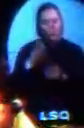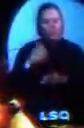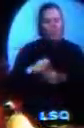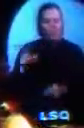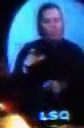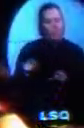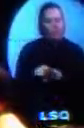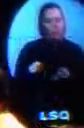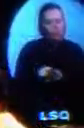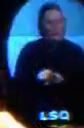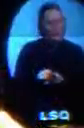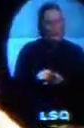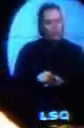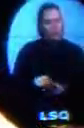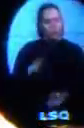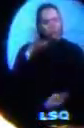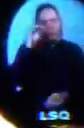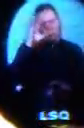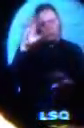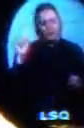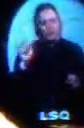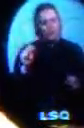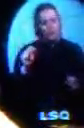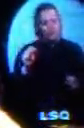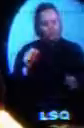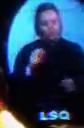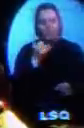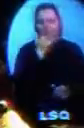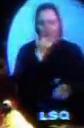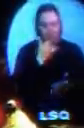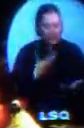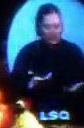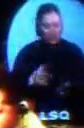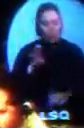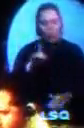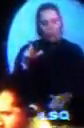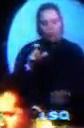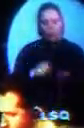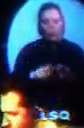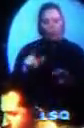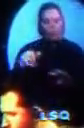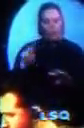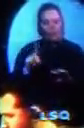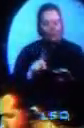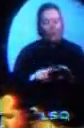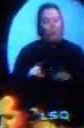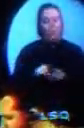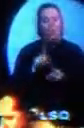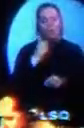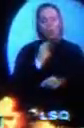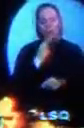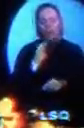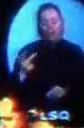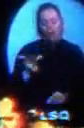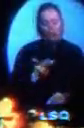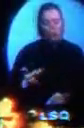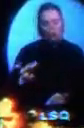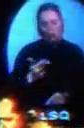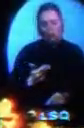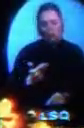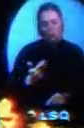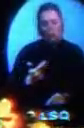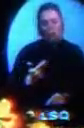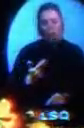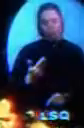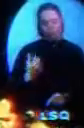Speaker, ultimately, here's what this is about. The Bloc, the NDP, and the Liberal Party all voted in earlier in this House